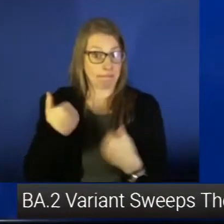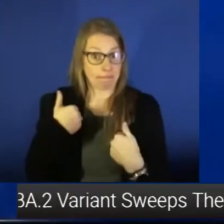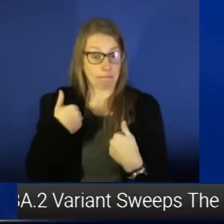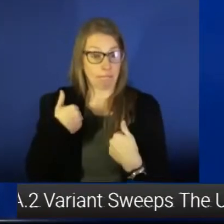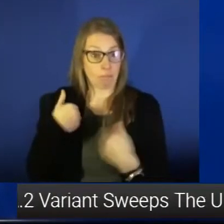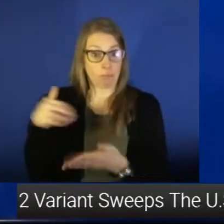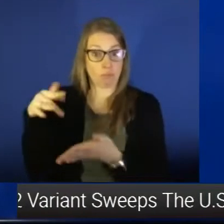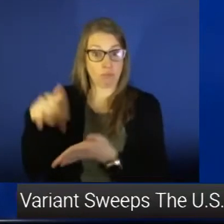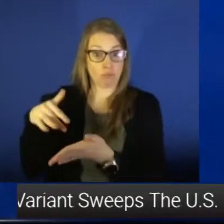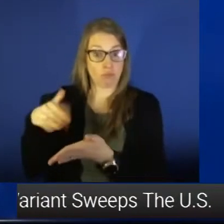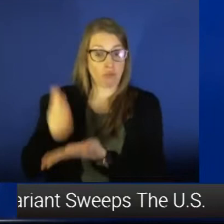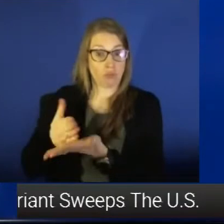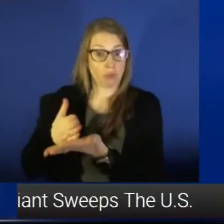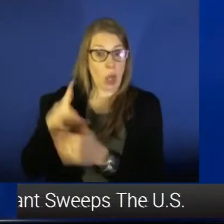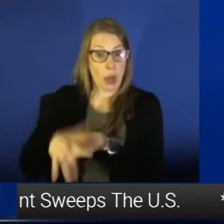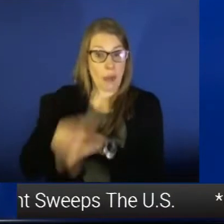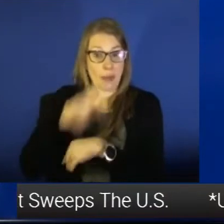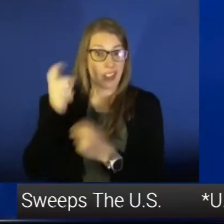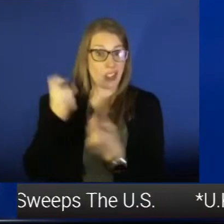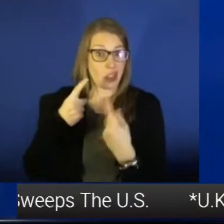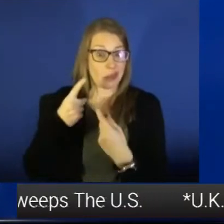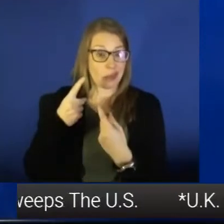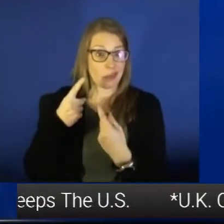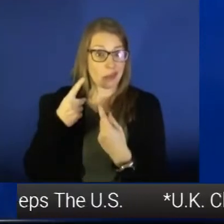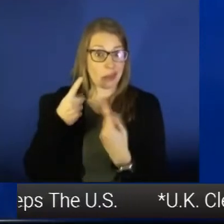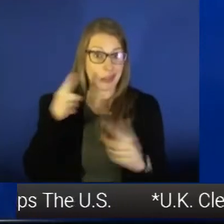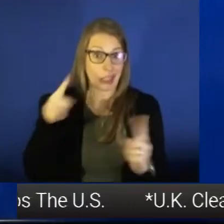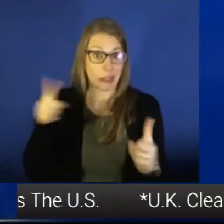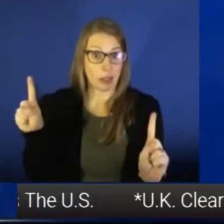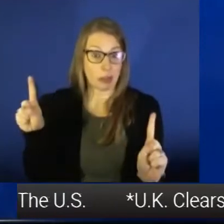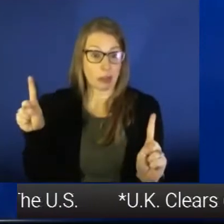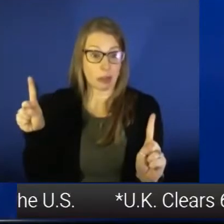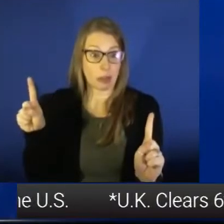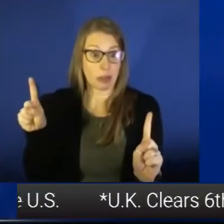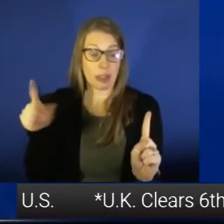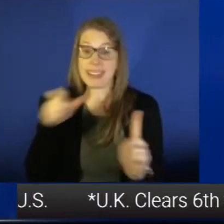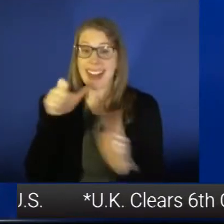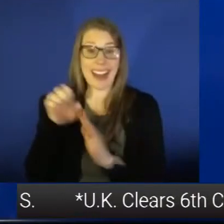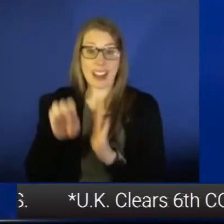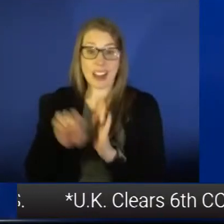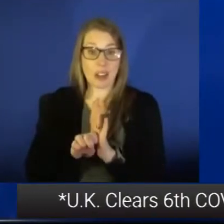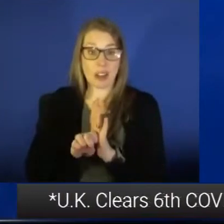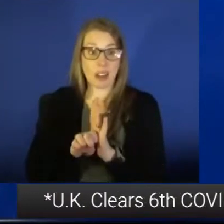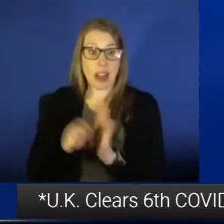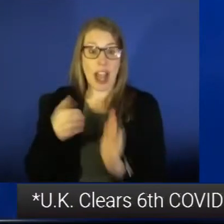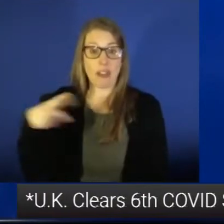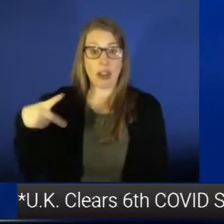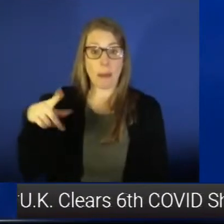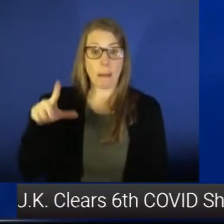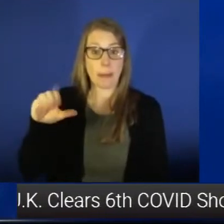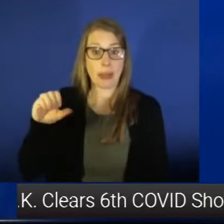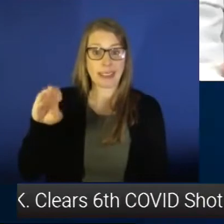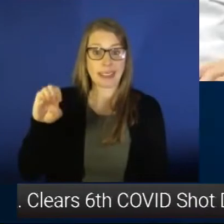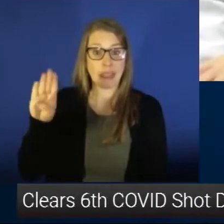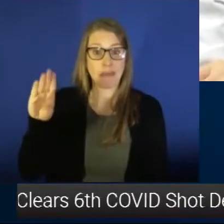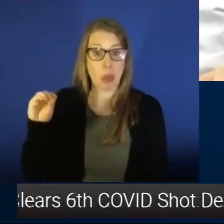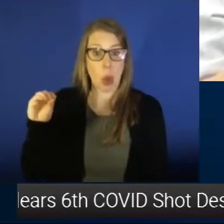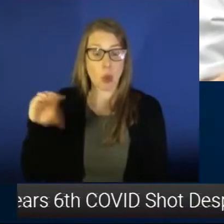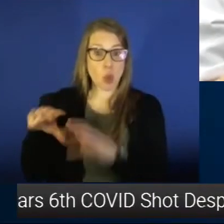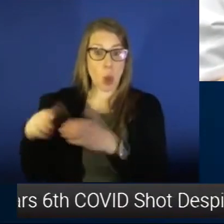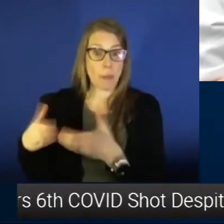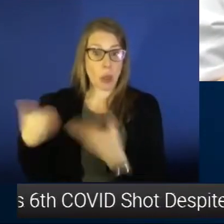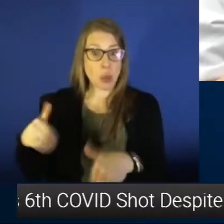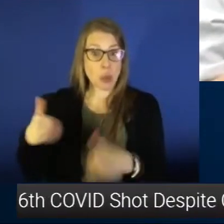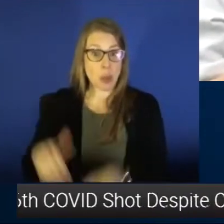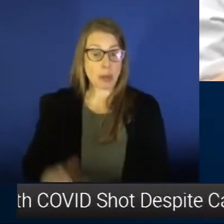because it was so successful. They said it's unethical to continue the trial and have a placebo group. So we'll look forward to that one coming. Yeah, and we've heard, the